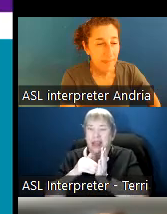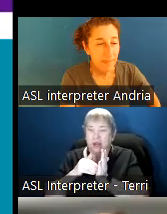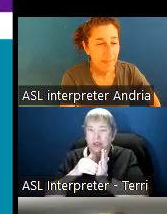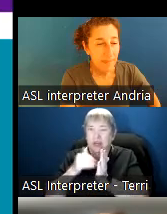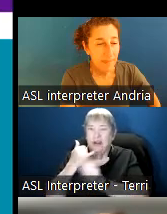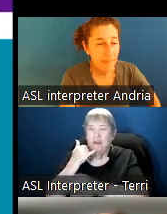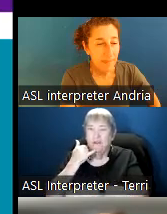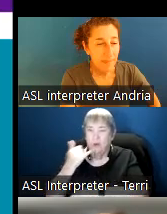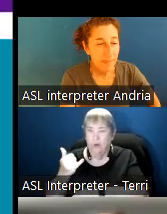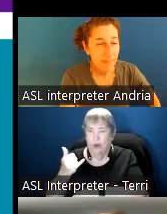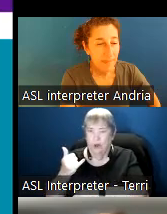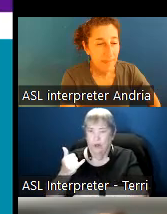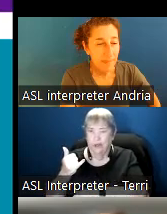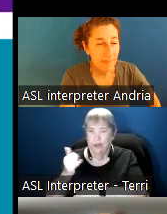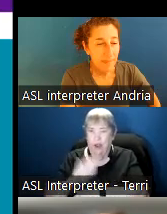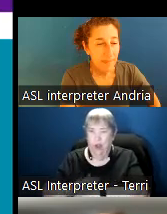nationwide.